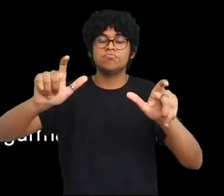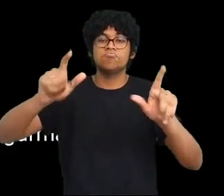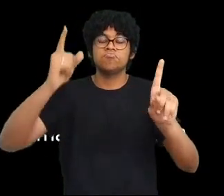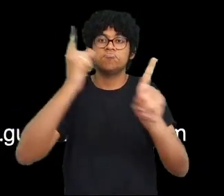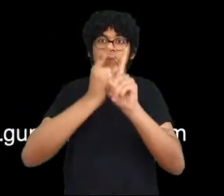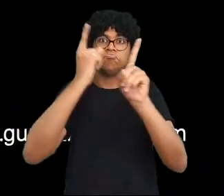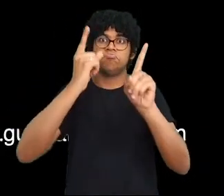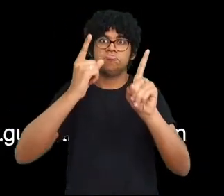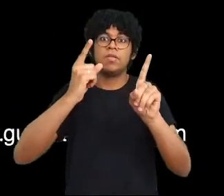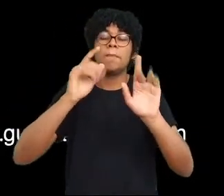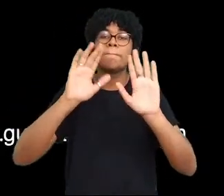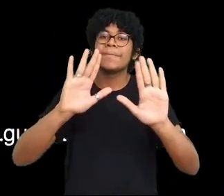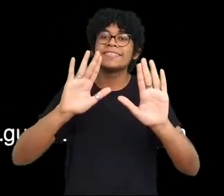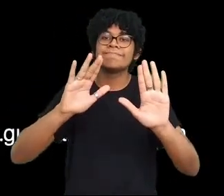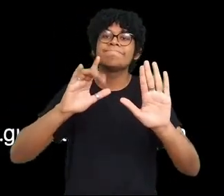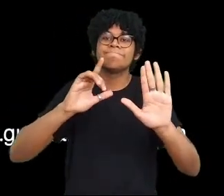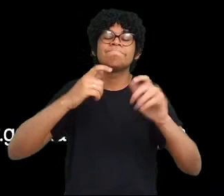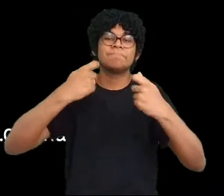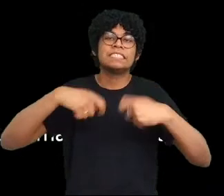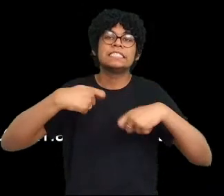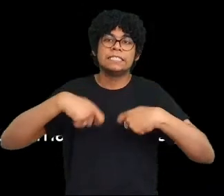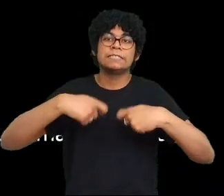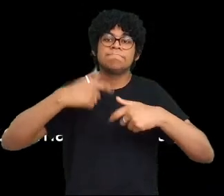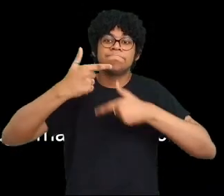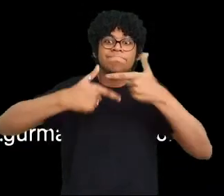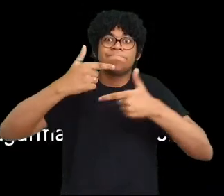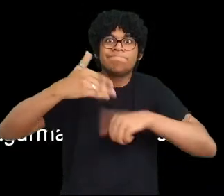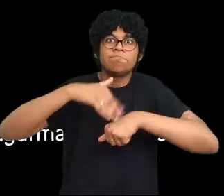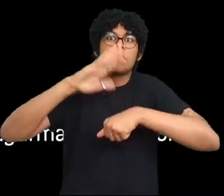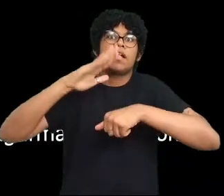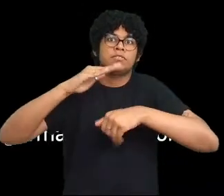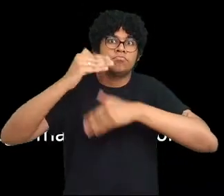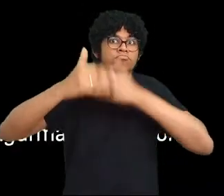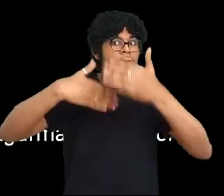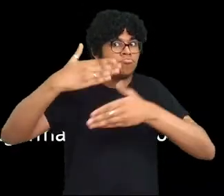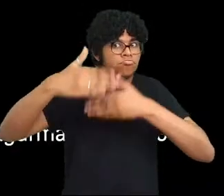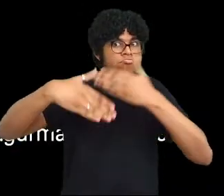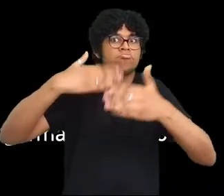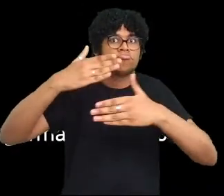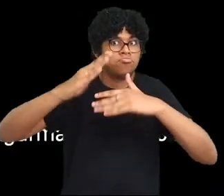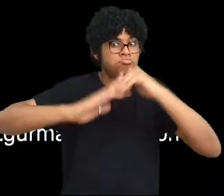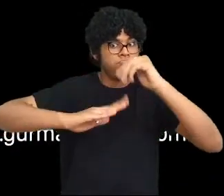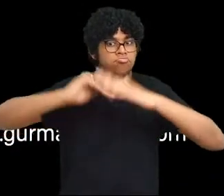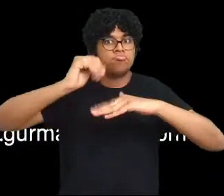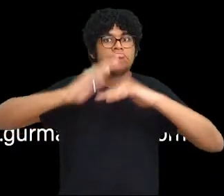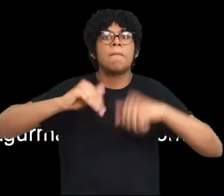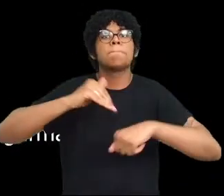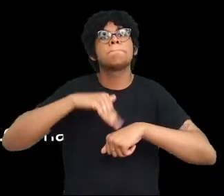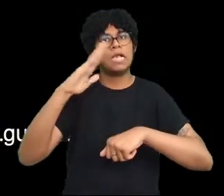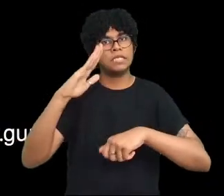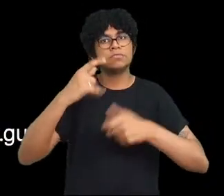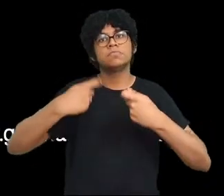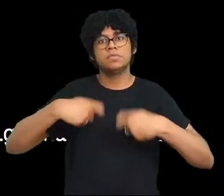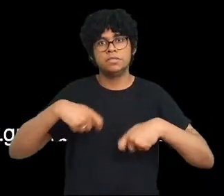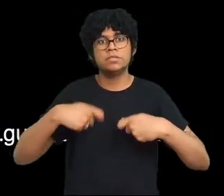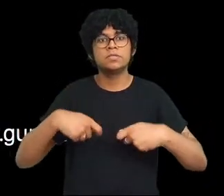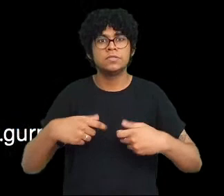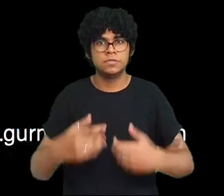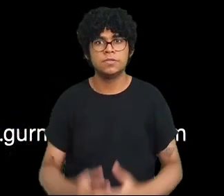For starters, we are still pretty bad at communicating